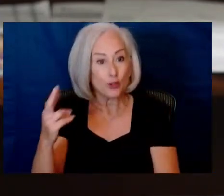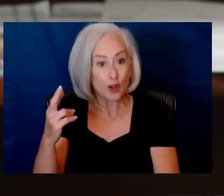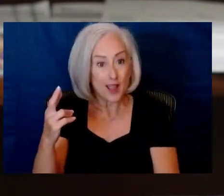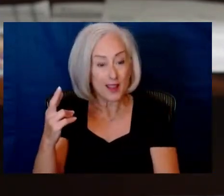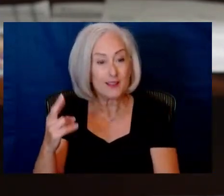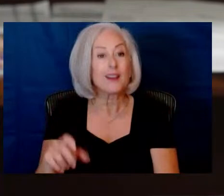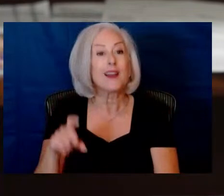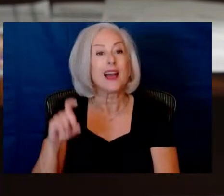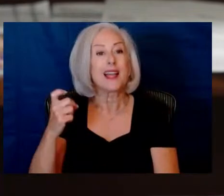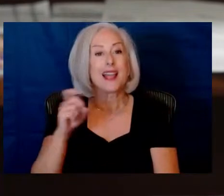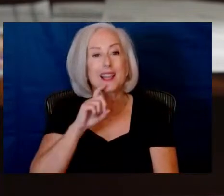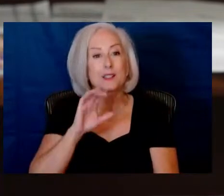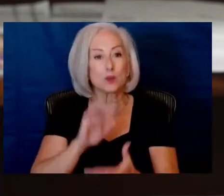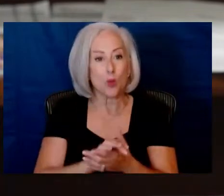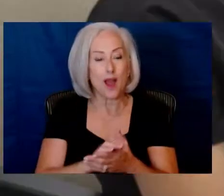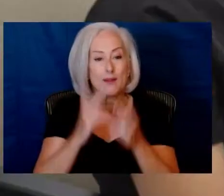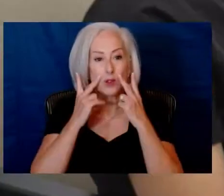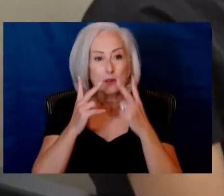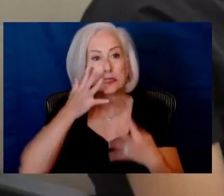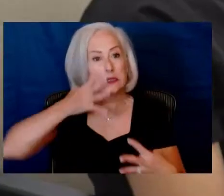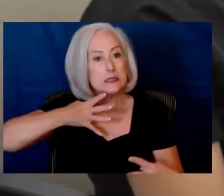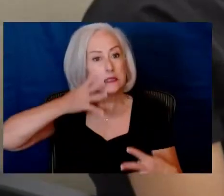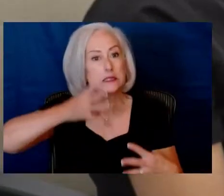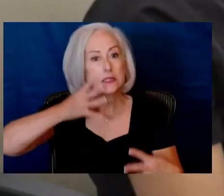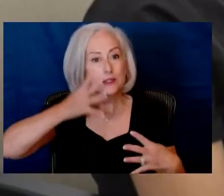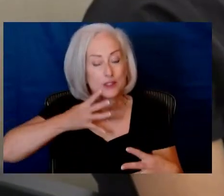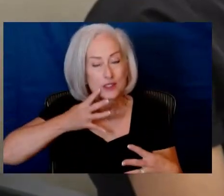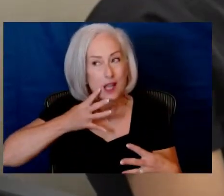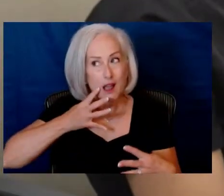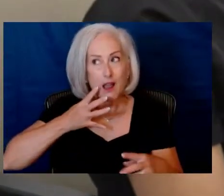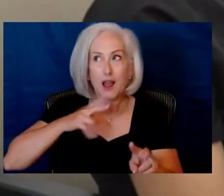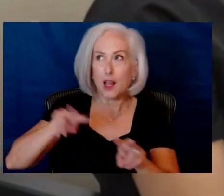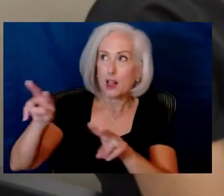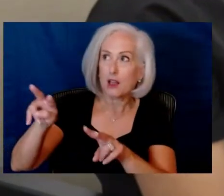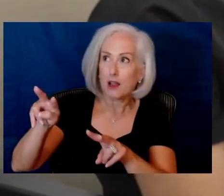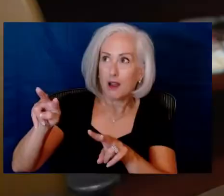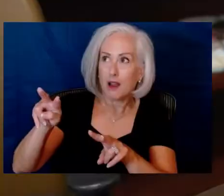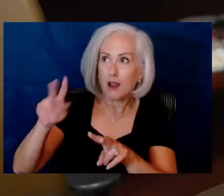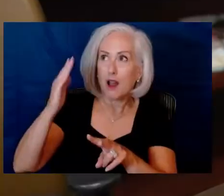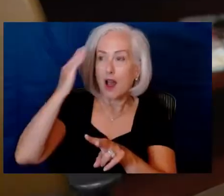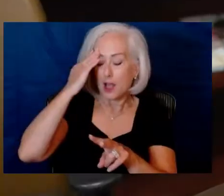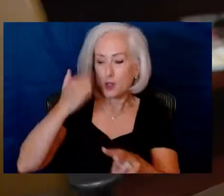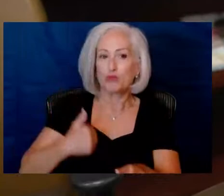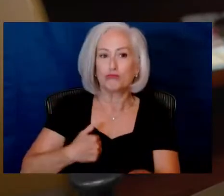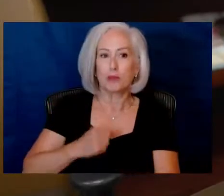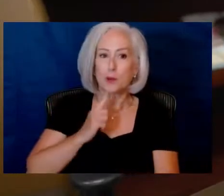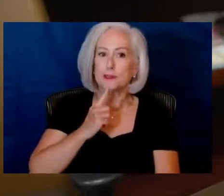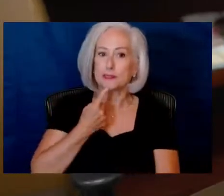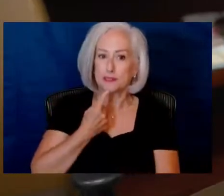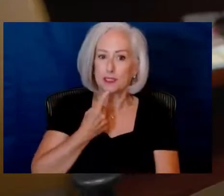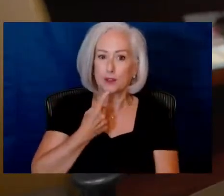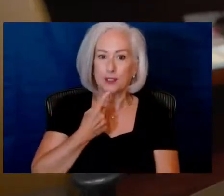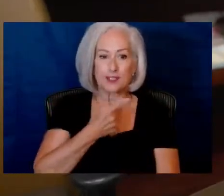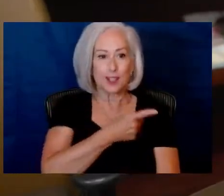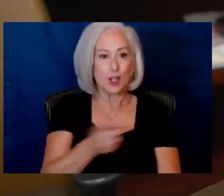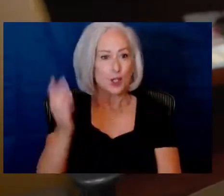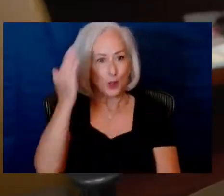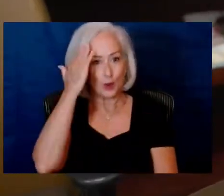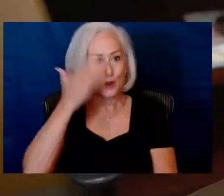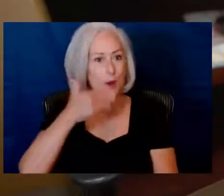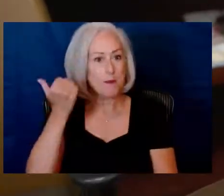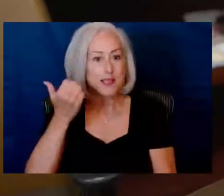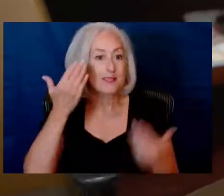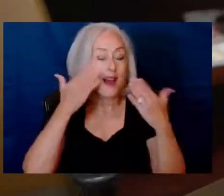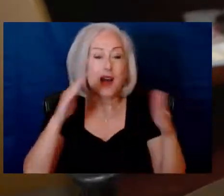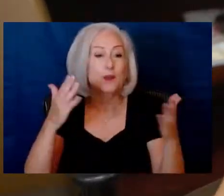And I knew then that it was pretty serious. Yeah, you guys are the best, that's for sure. I mean, I really don't know what else to say but to